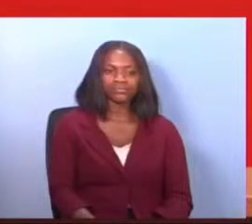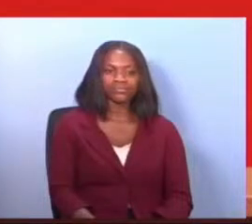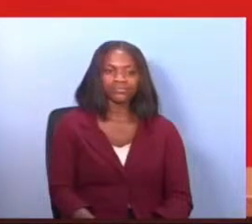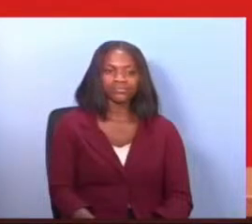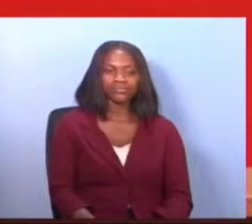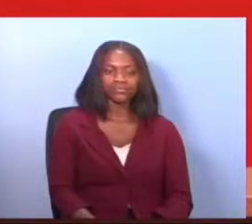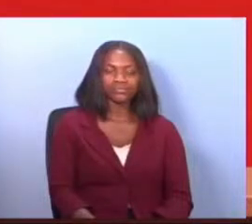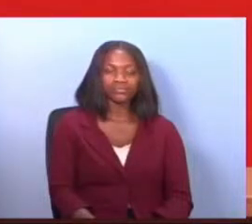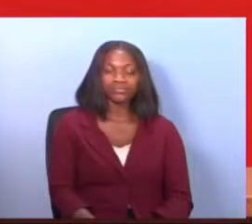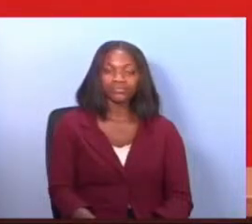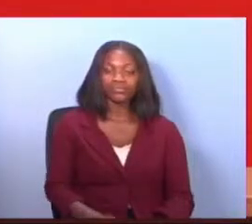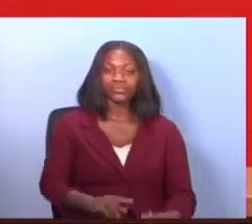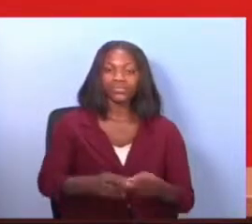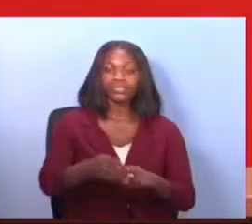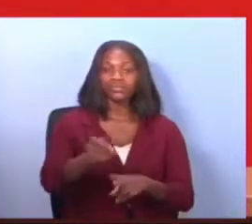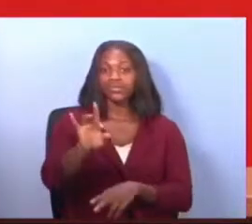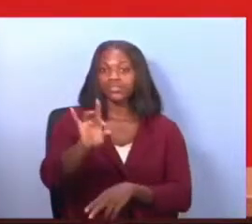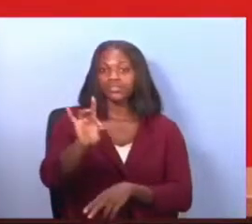Order 8.